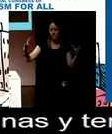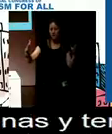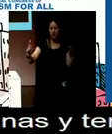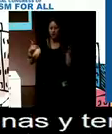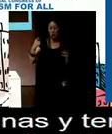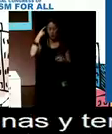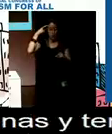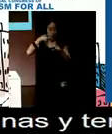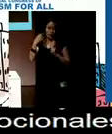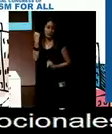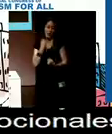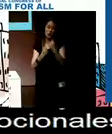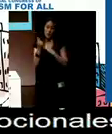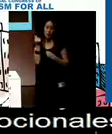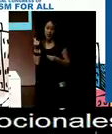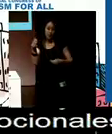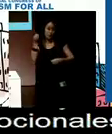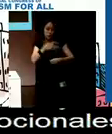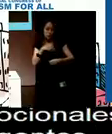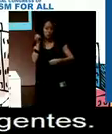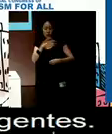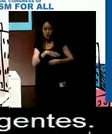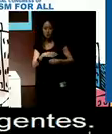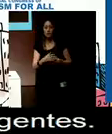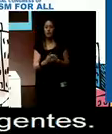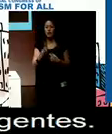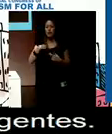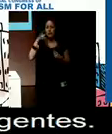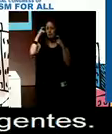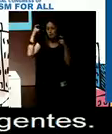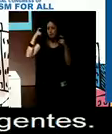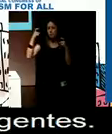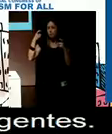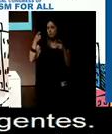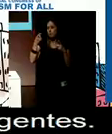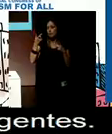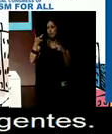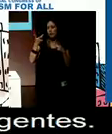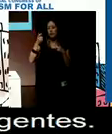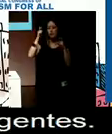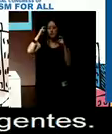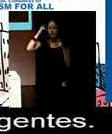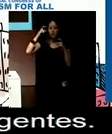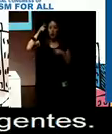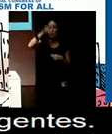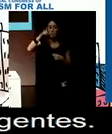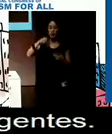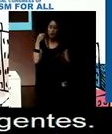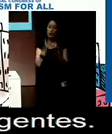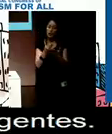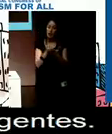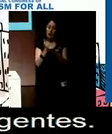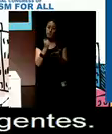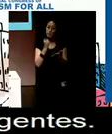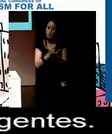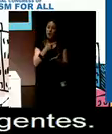We are trying to facilitate the visa procedures so that not only safety issues and security